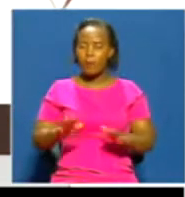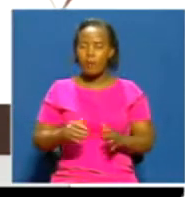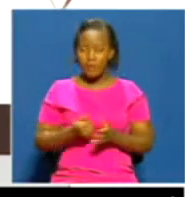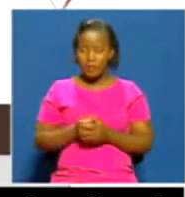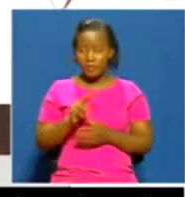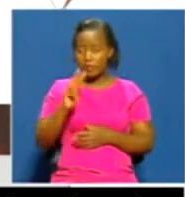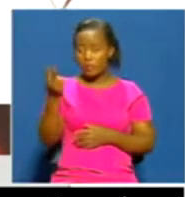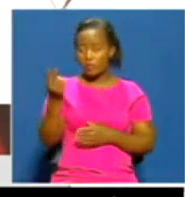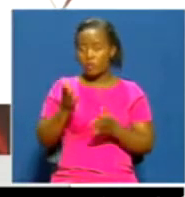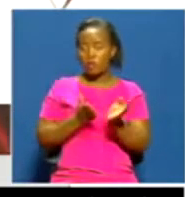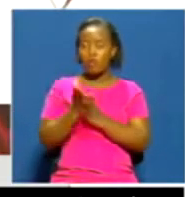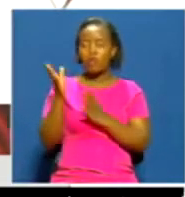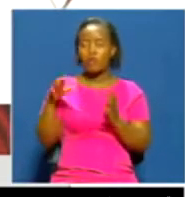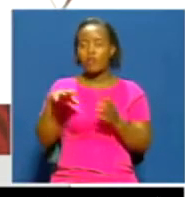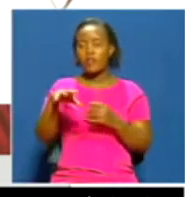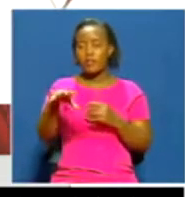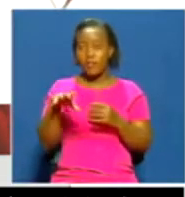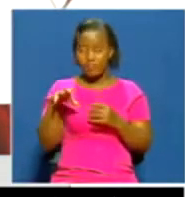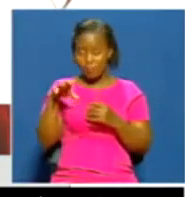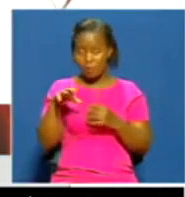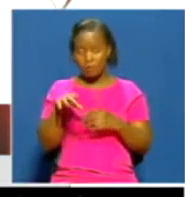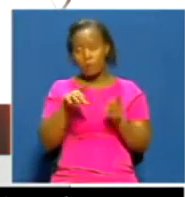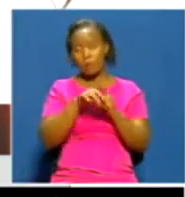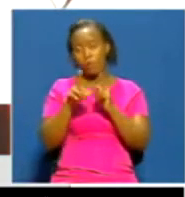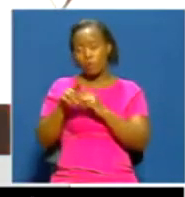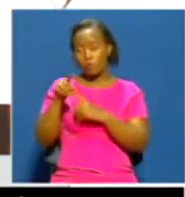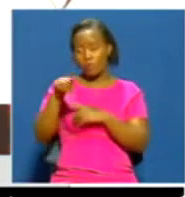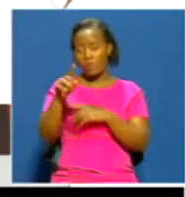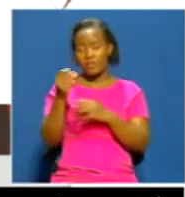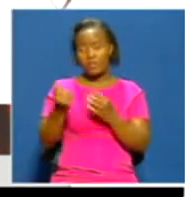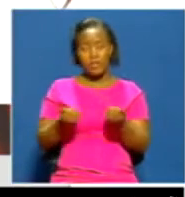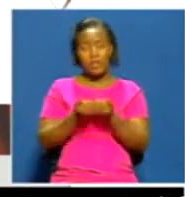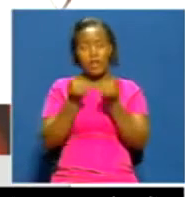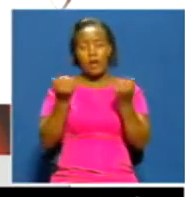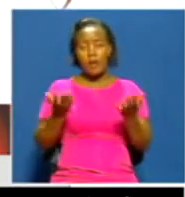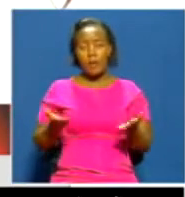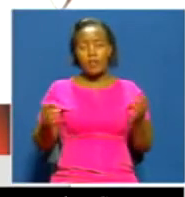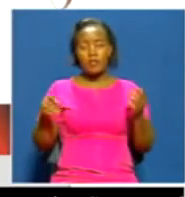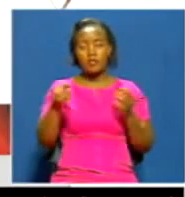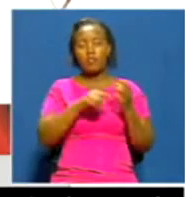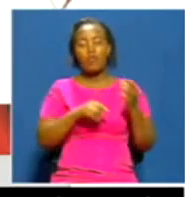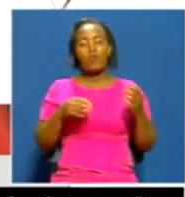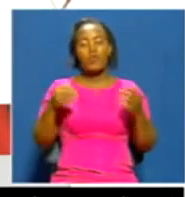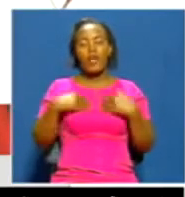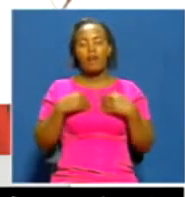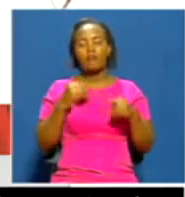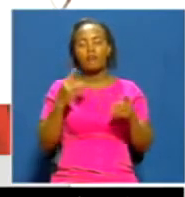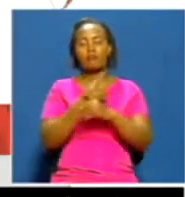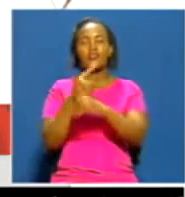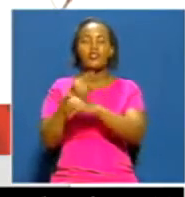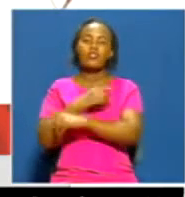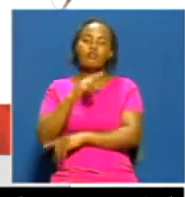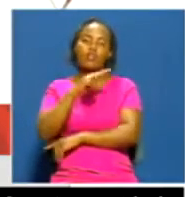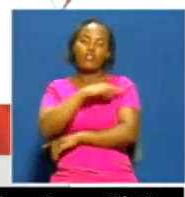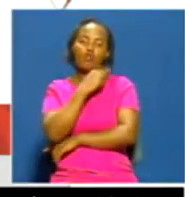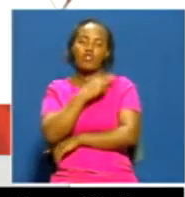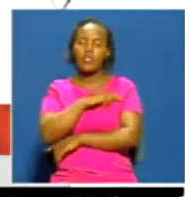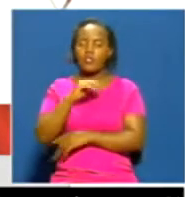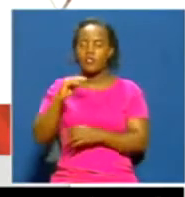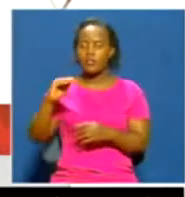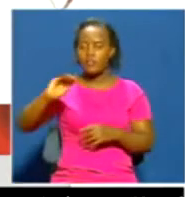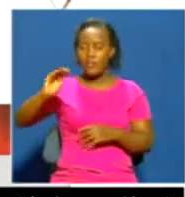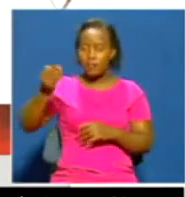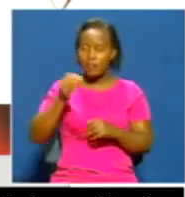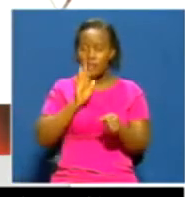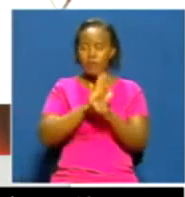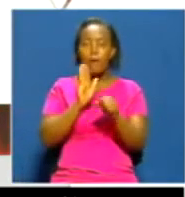transport, our event, seeing that we are having our athletes staying in various hotels across the city, transport and coordination